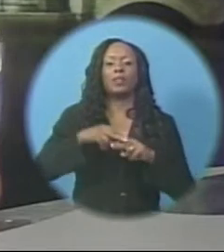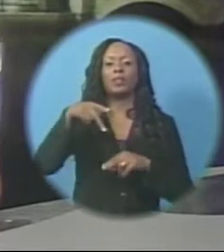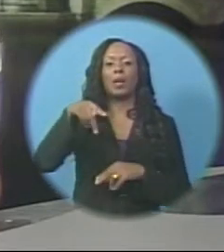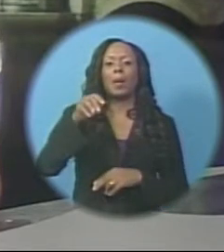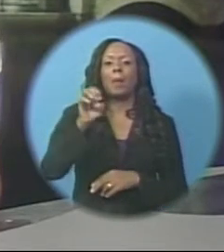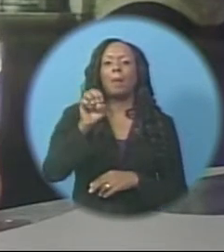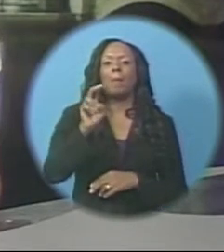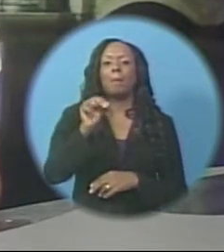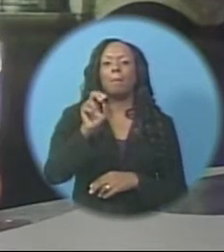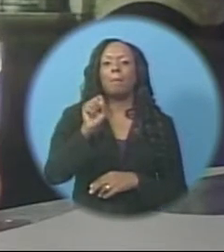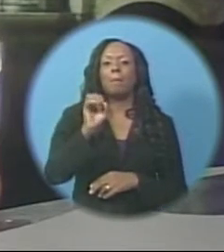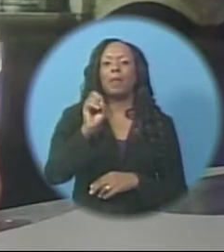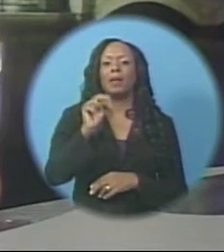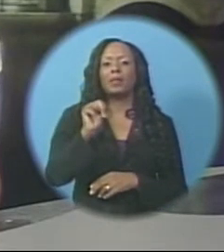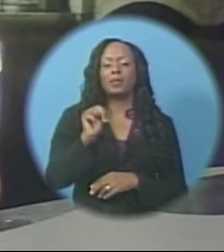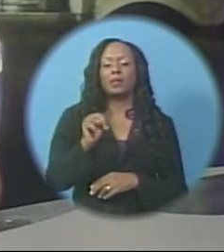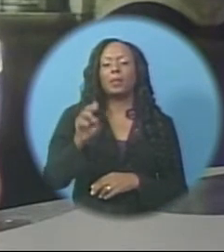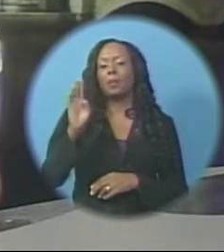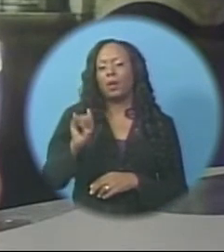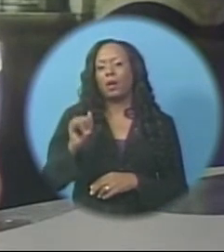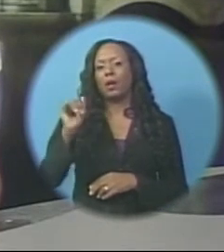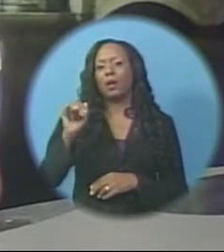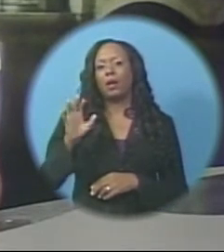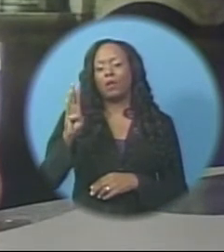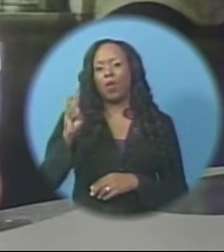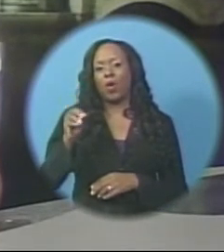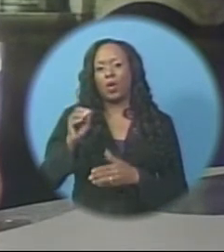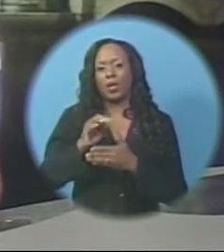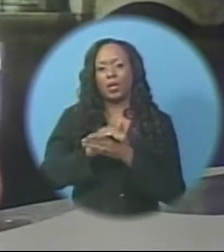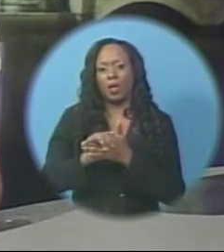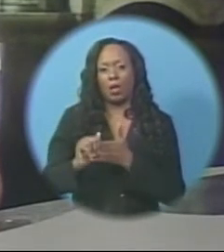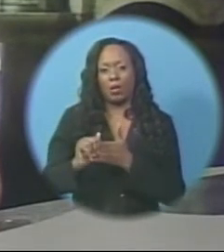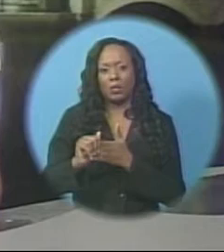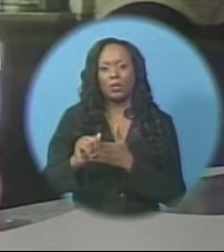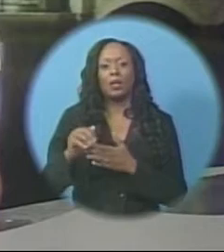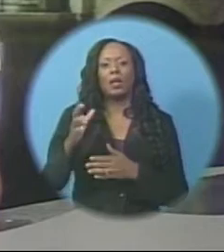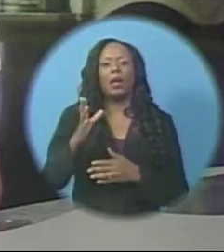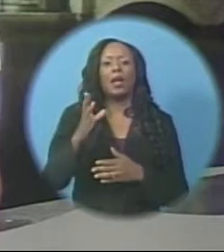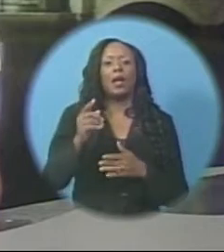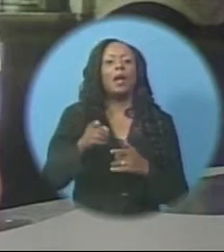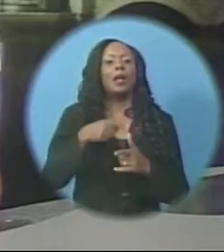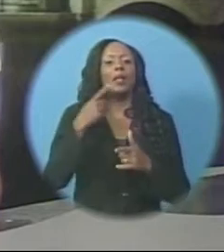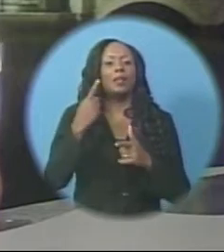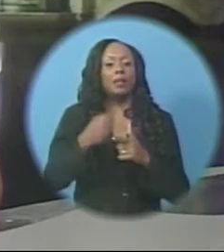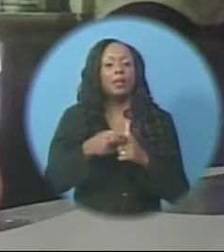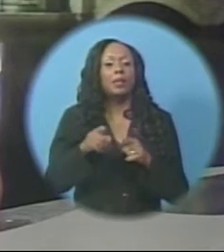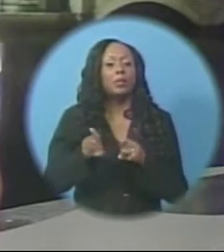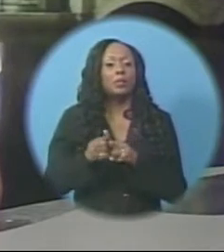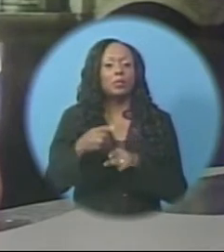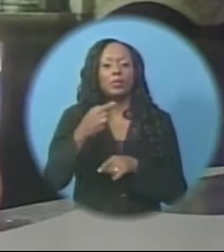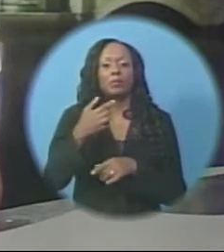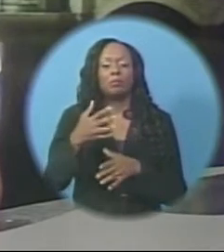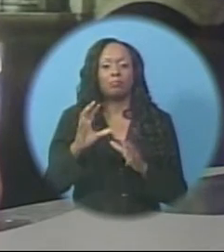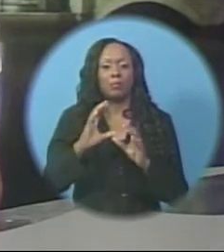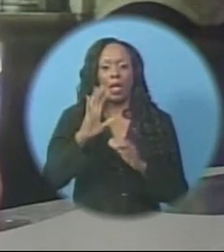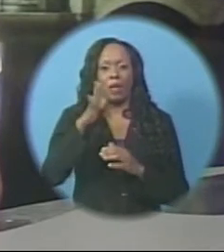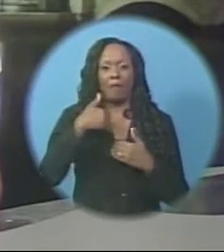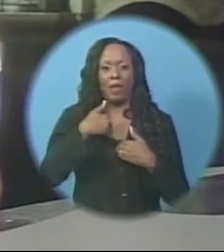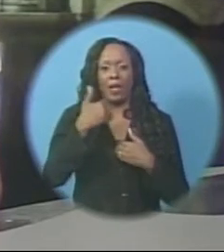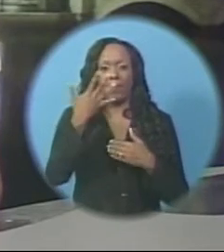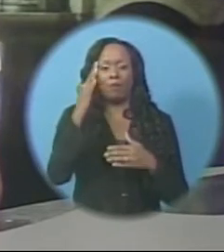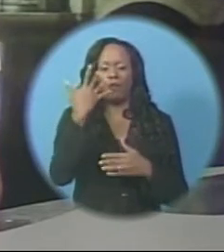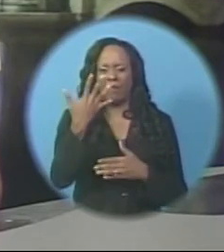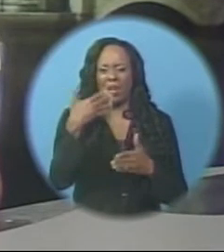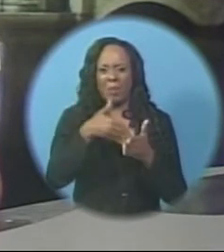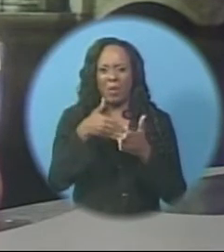bank asset tax from 0.2 to 0.35%. In the budget, the Finance Minister also allocated $5 million